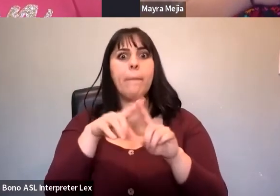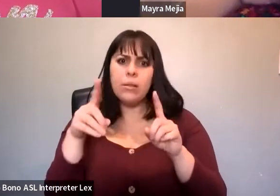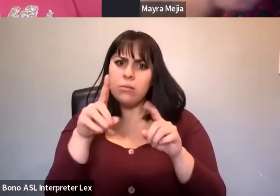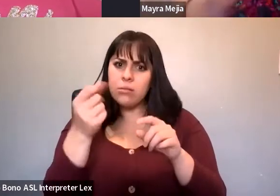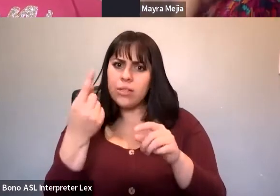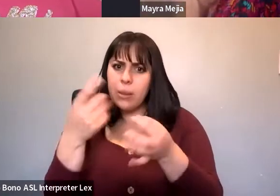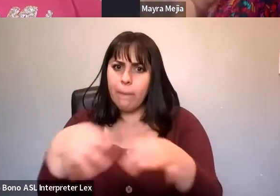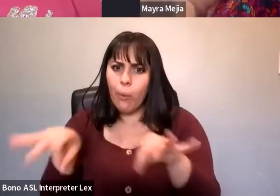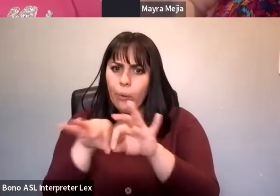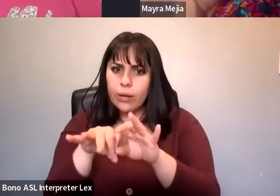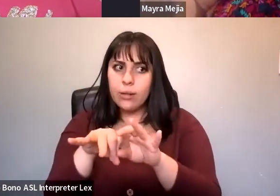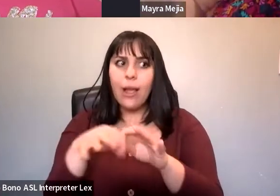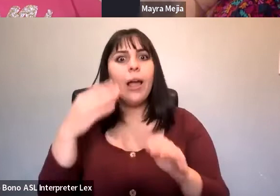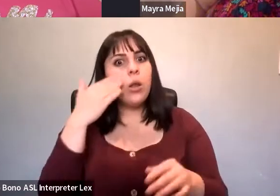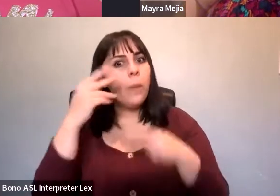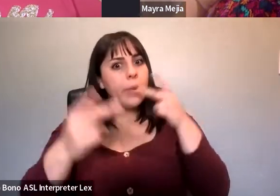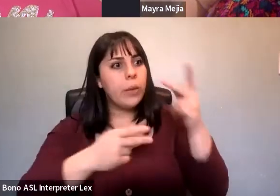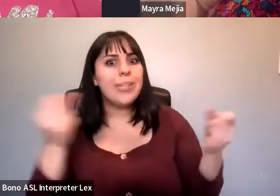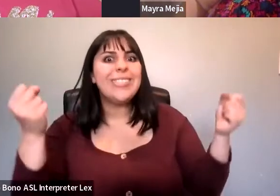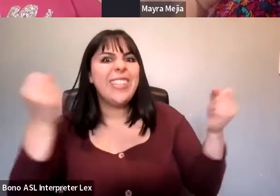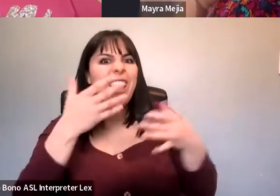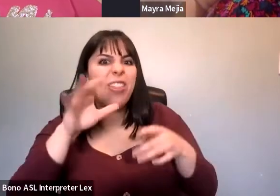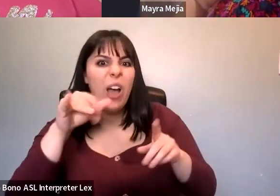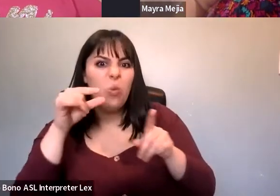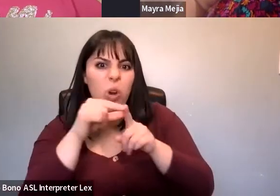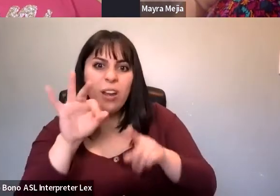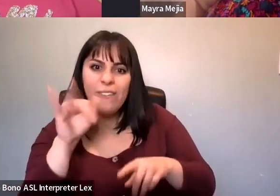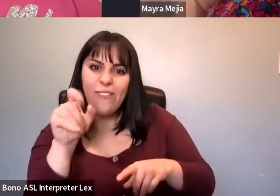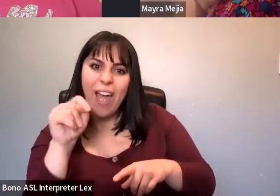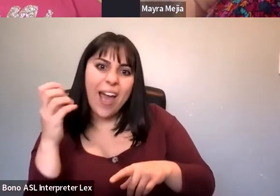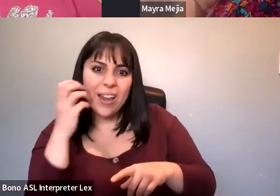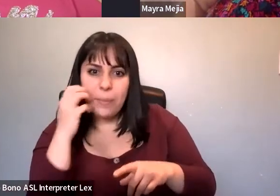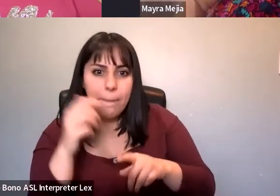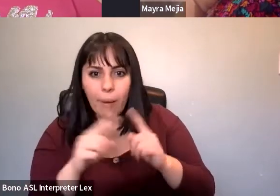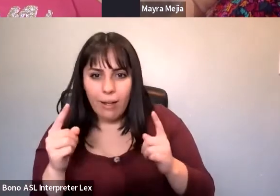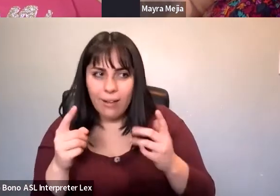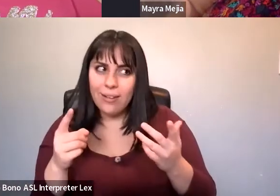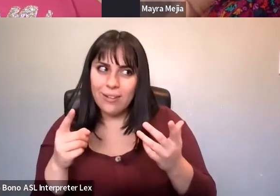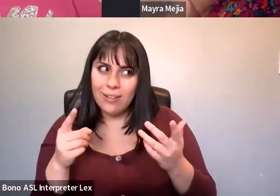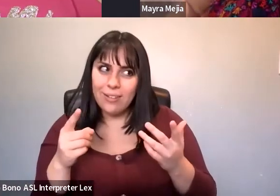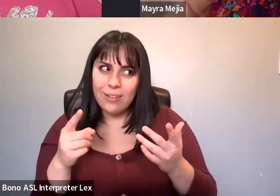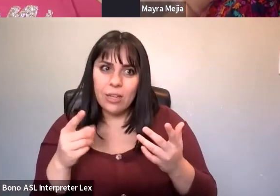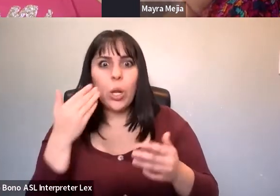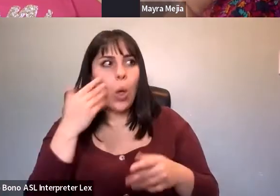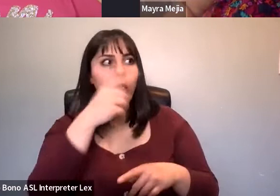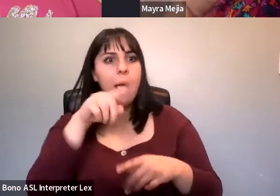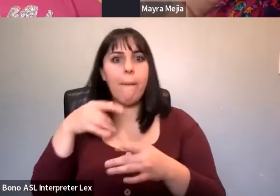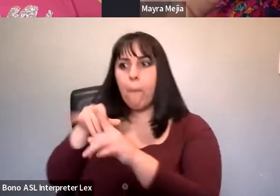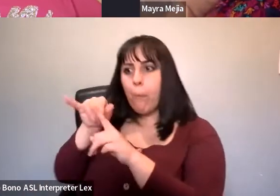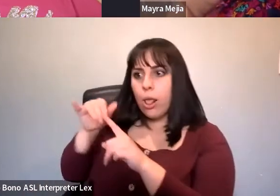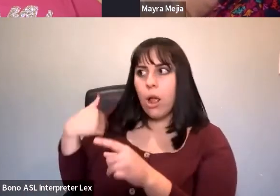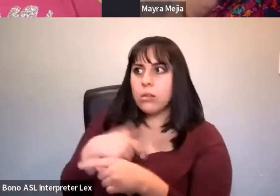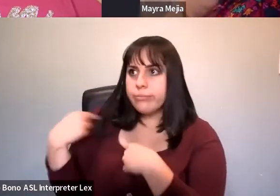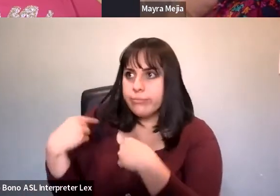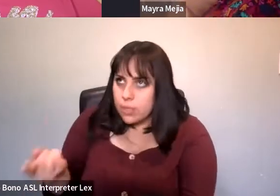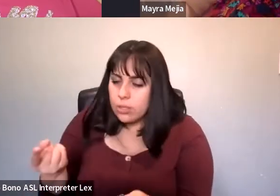and I understand because it was weaponized against us for so long. But it's just a descriptor, and there's